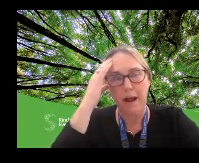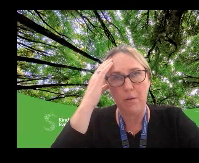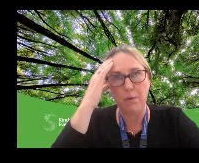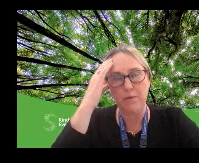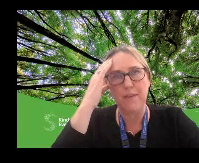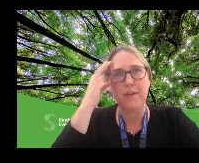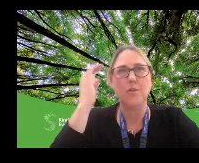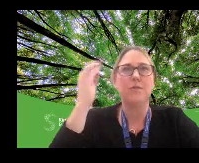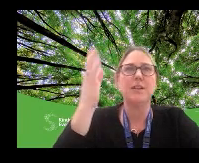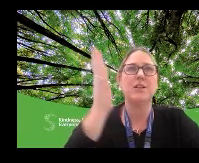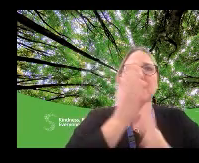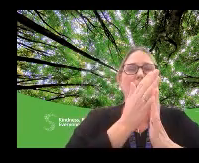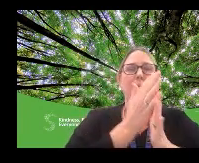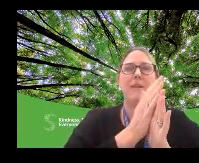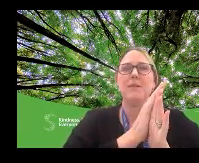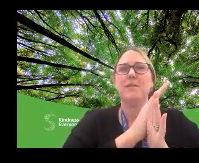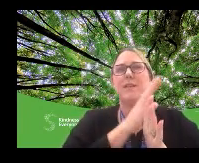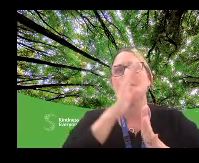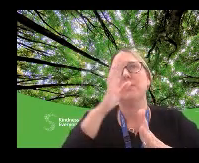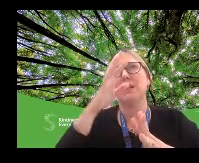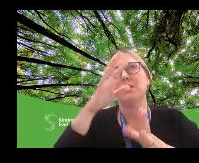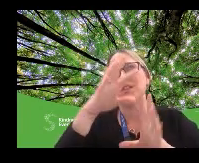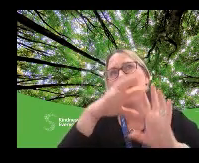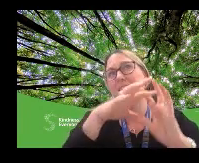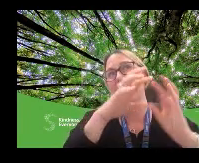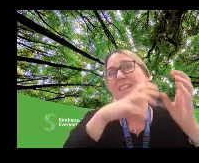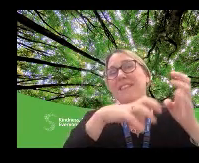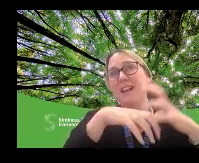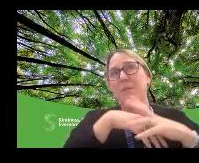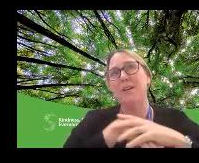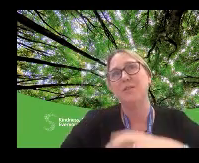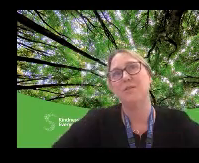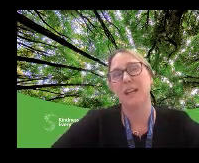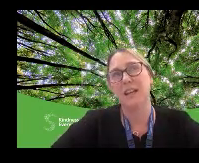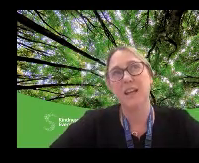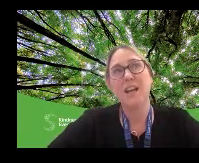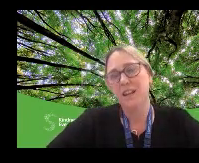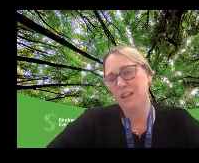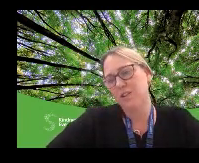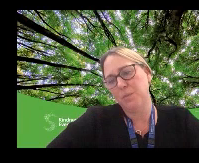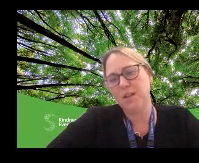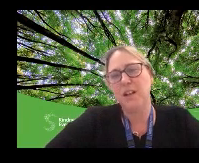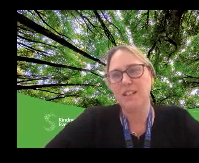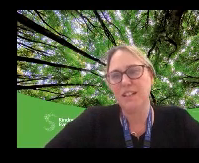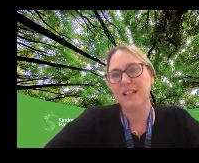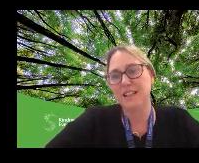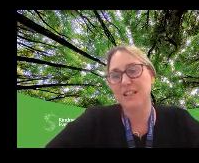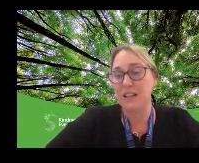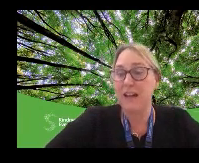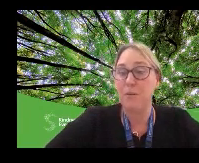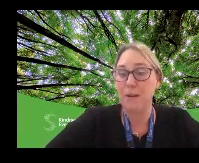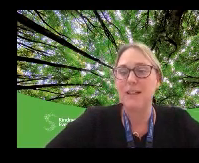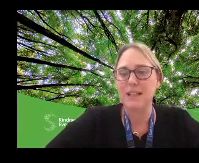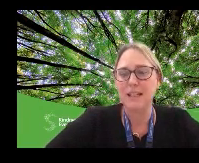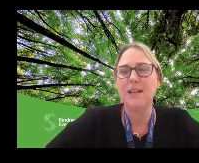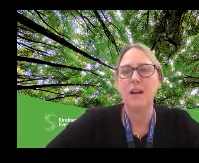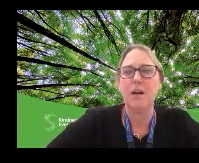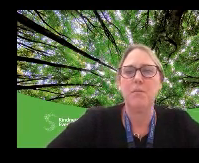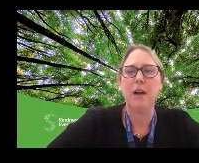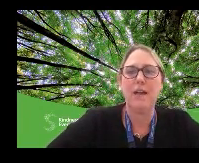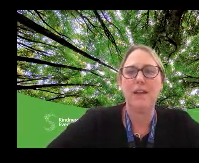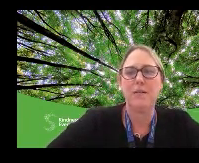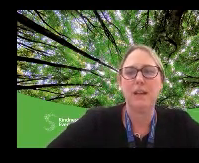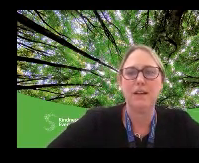how you've had those conversations, how families had those conversations, and again then about you saying this young person understands this to their